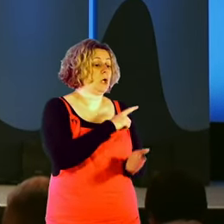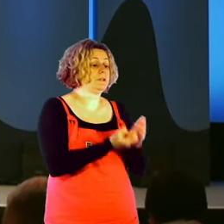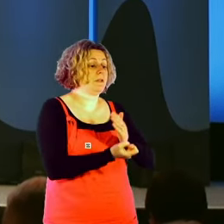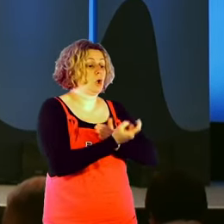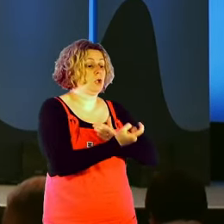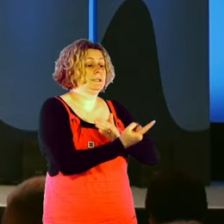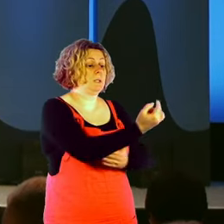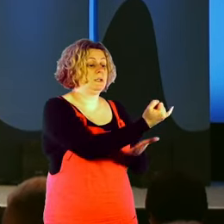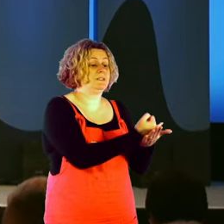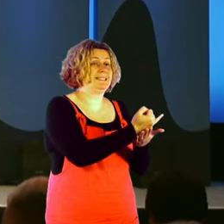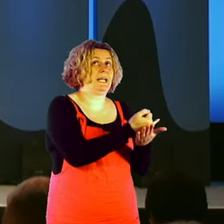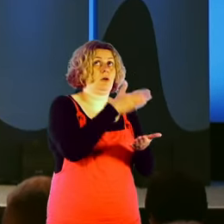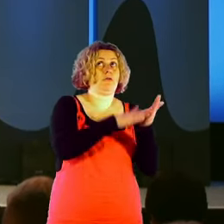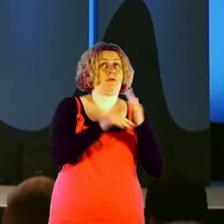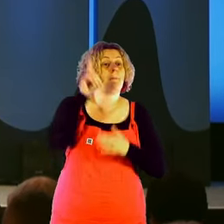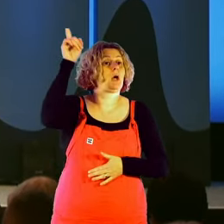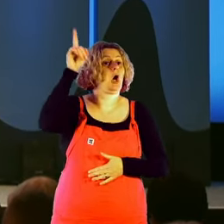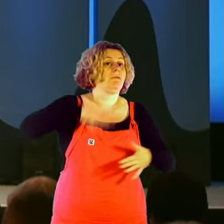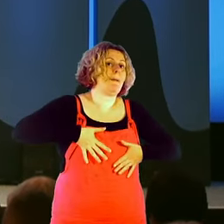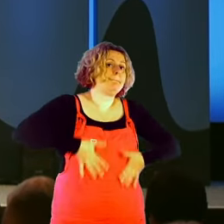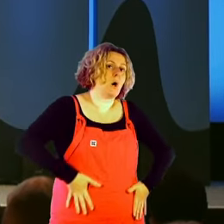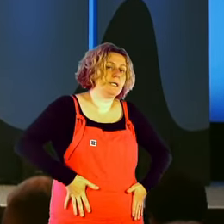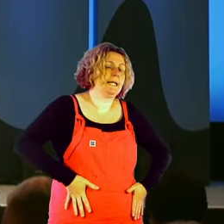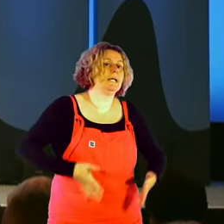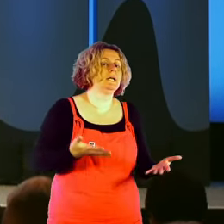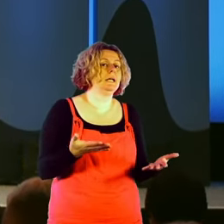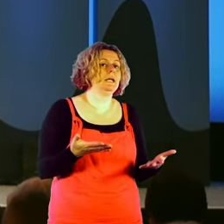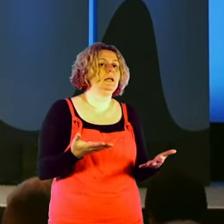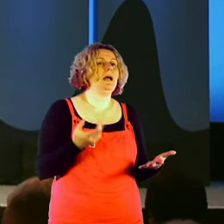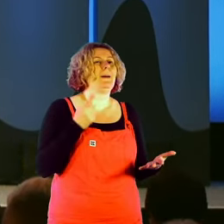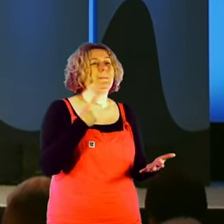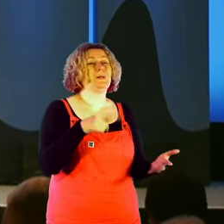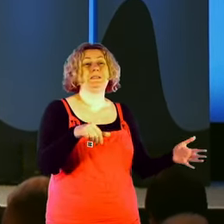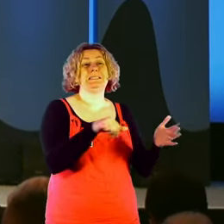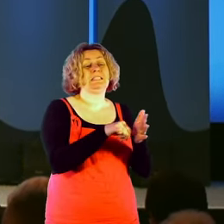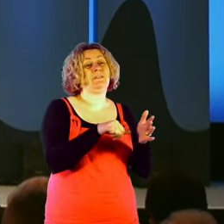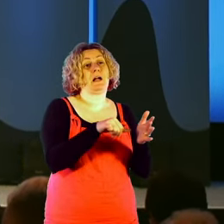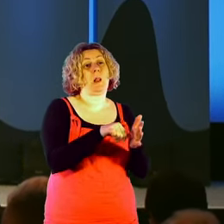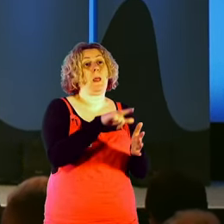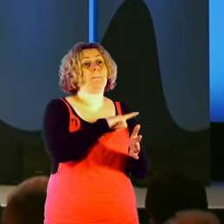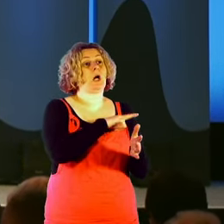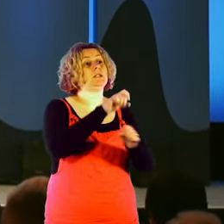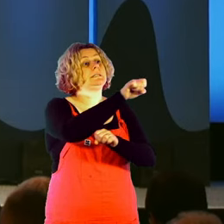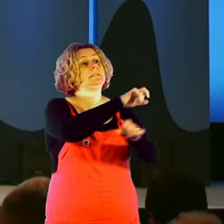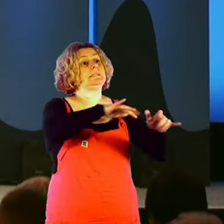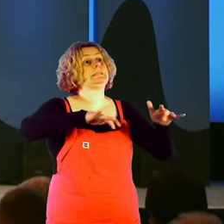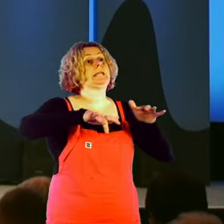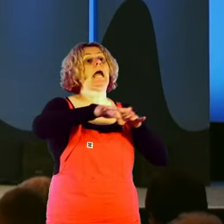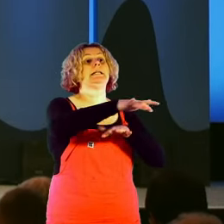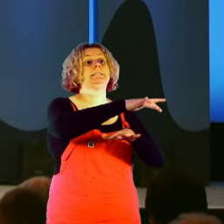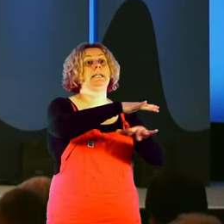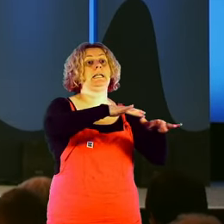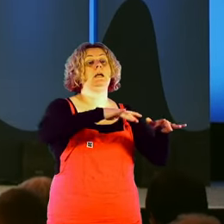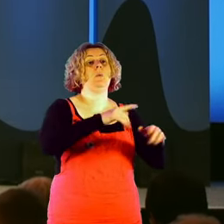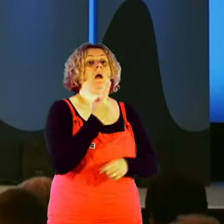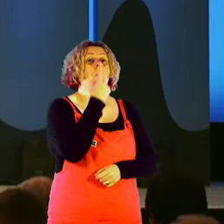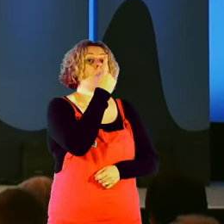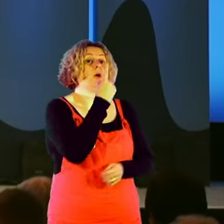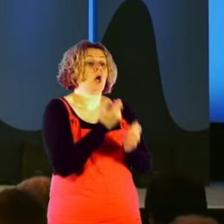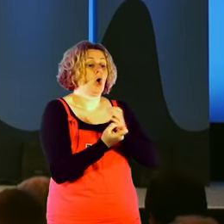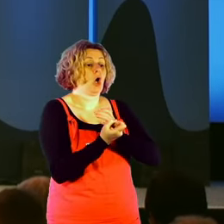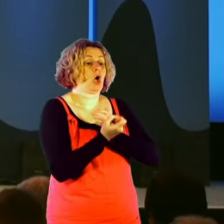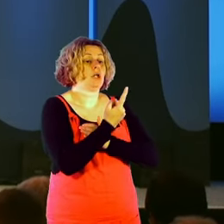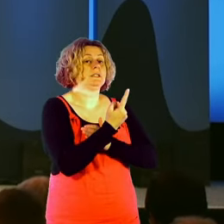directly, but it is hard because we live in a society where one of the consequences of our sin is